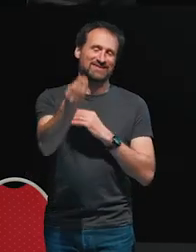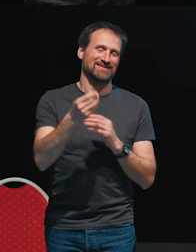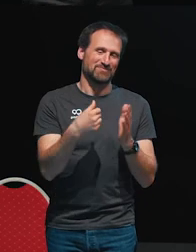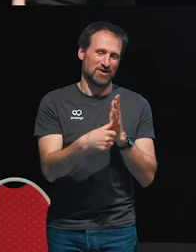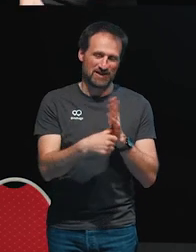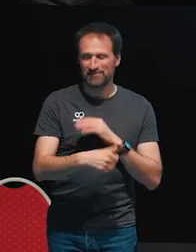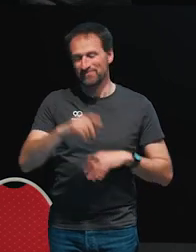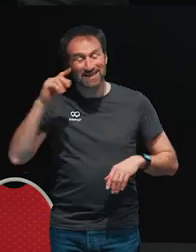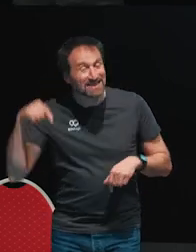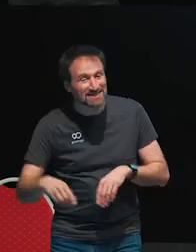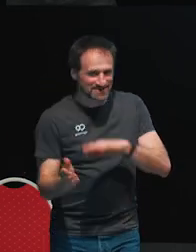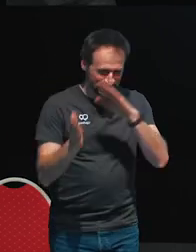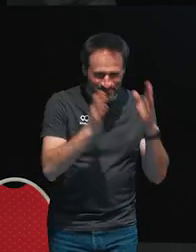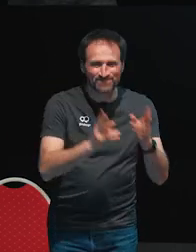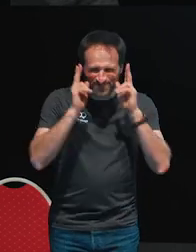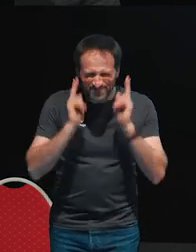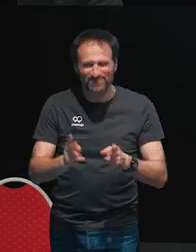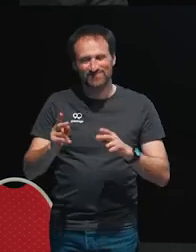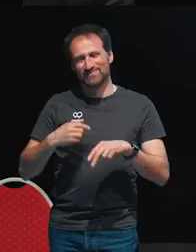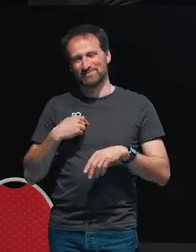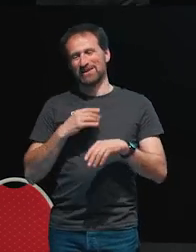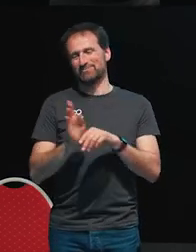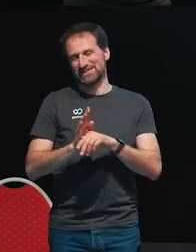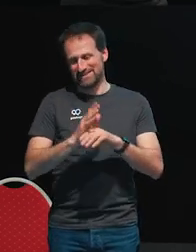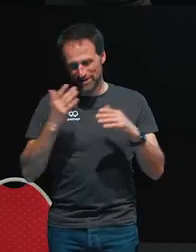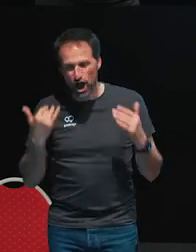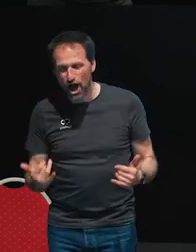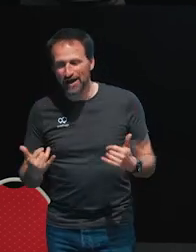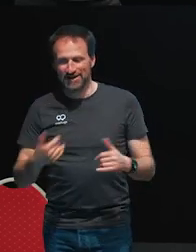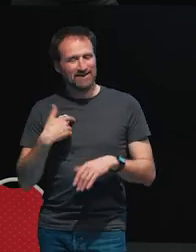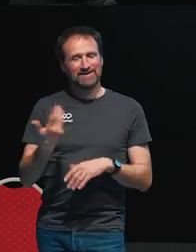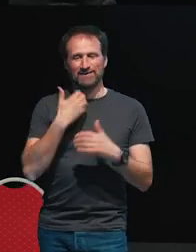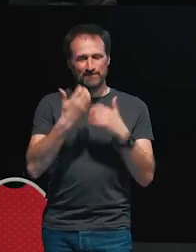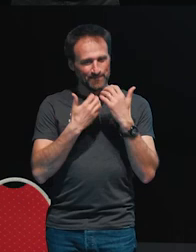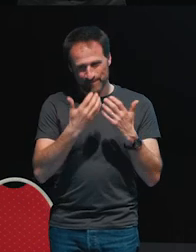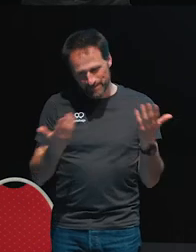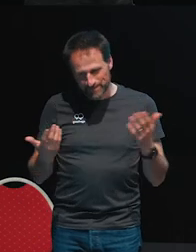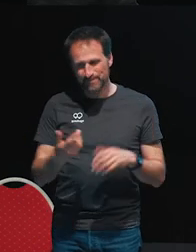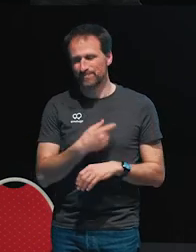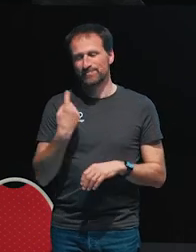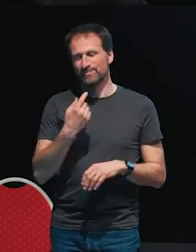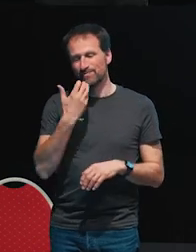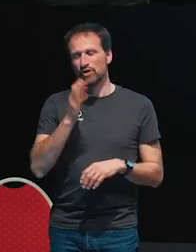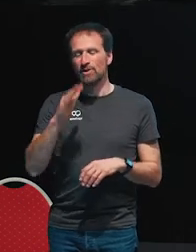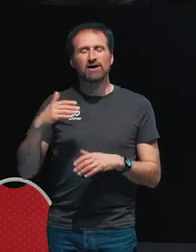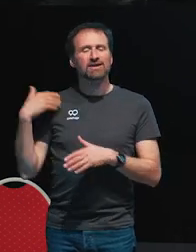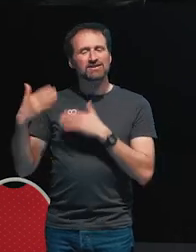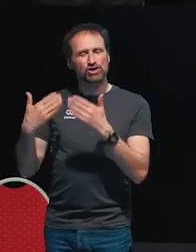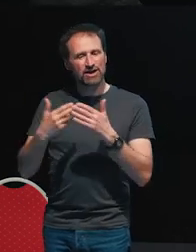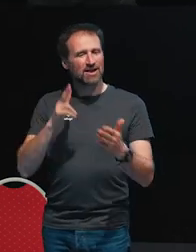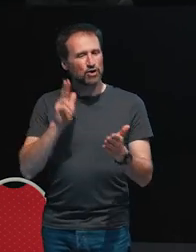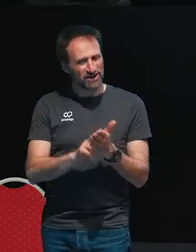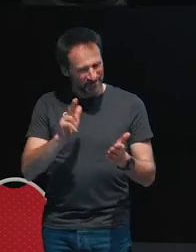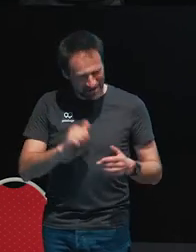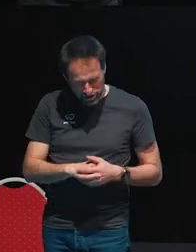on to the real business. This is what we're going to be, what I'm going to be talking about today. We're going to see a bit about traditional authentication.